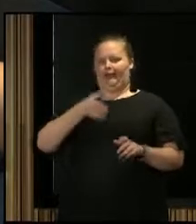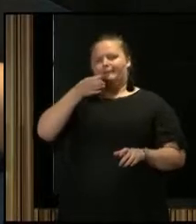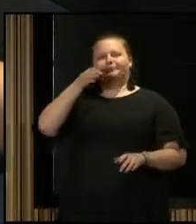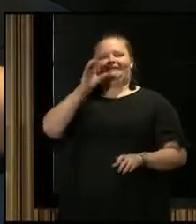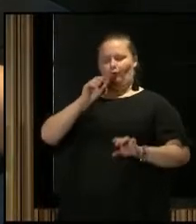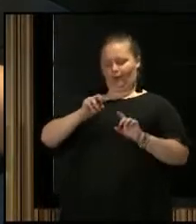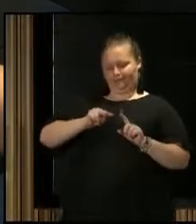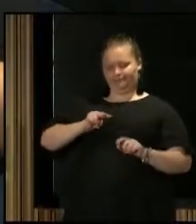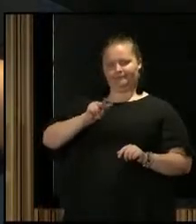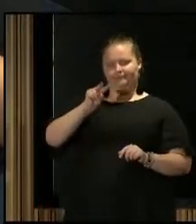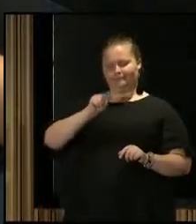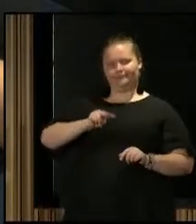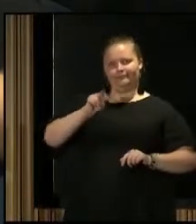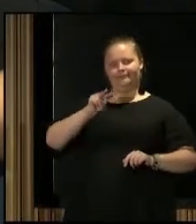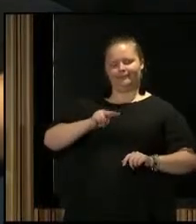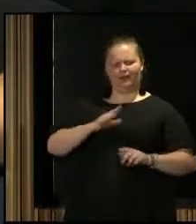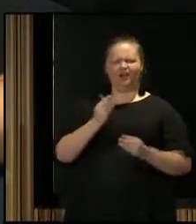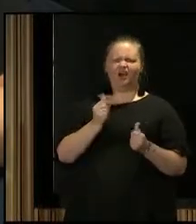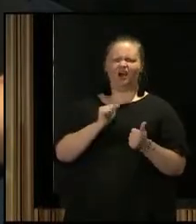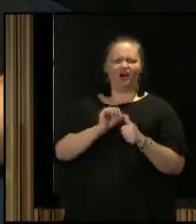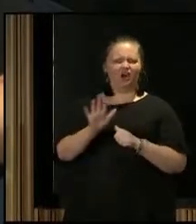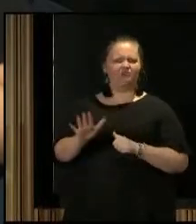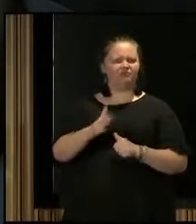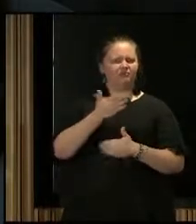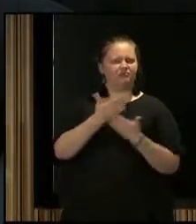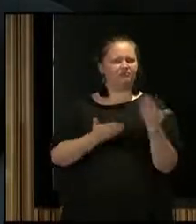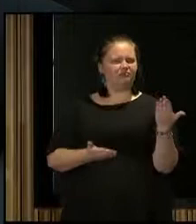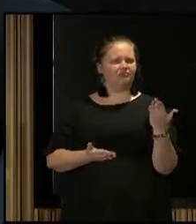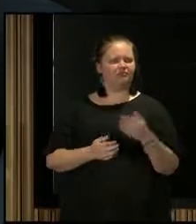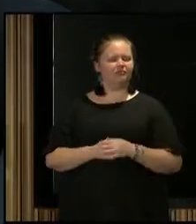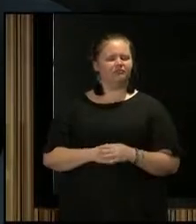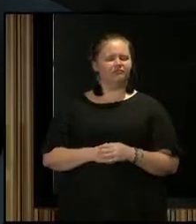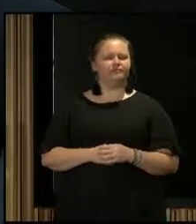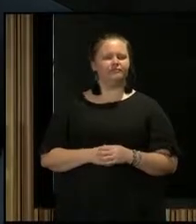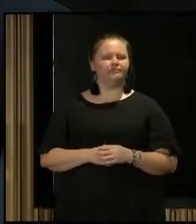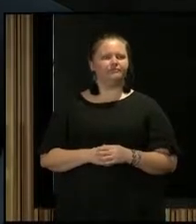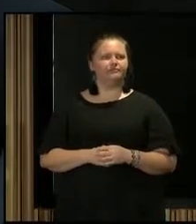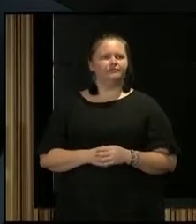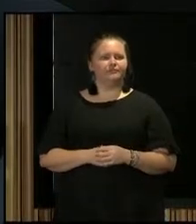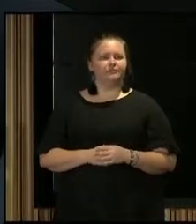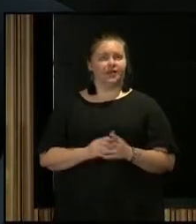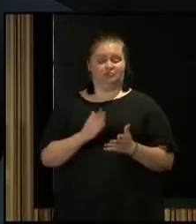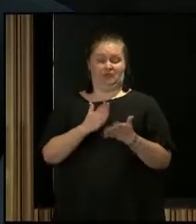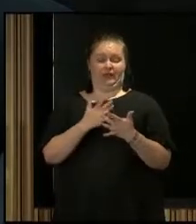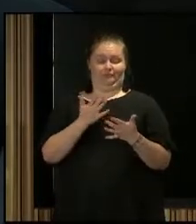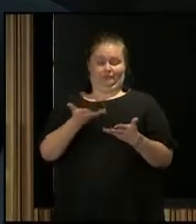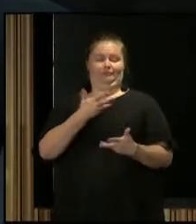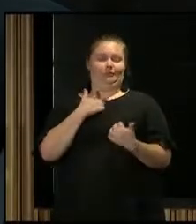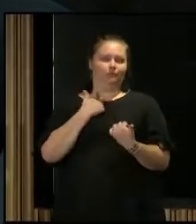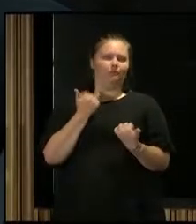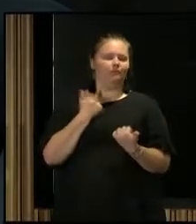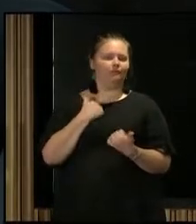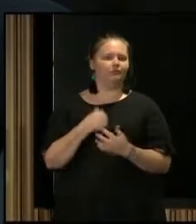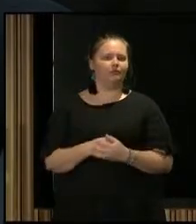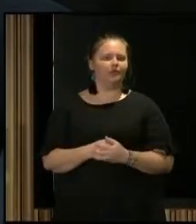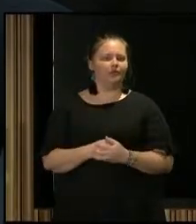and have a little read. And there were some incredible things being said. Like, I'm not exaggerating when I say, and it just shocks me to think about it, but